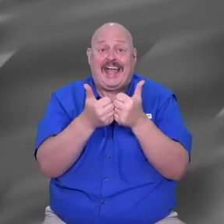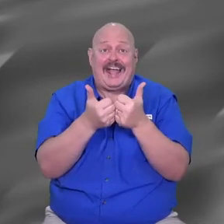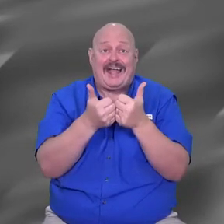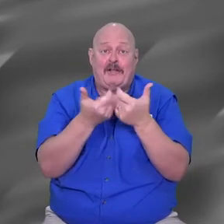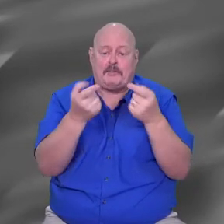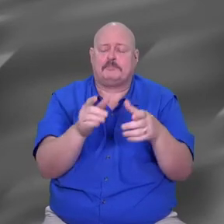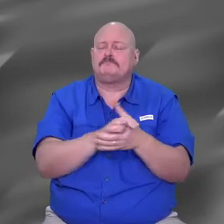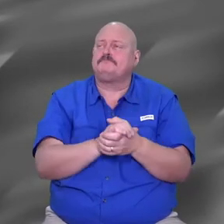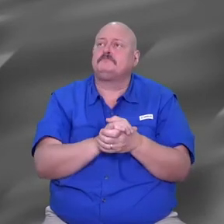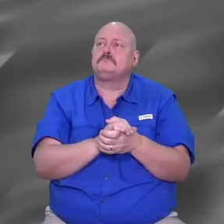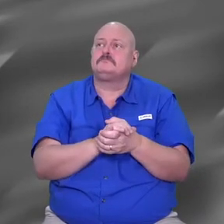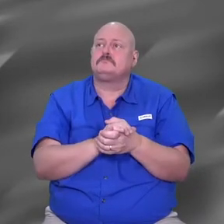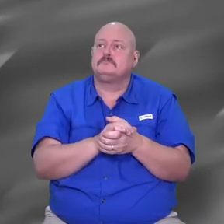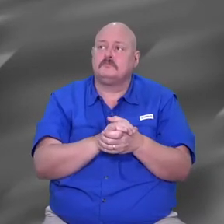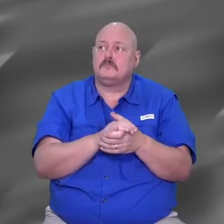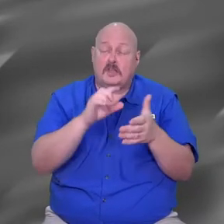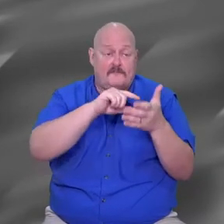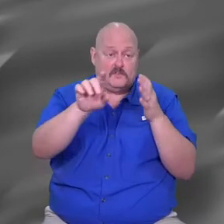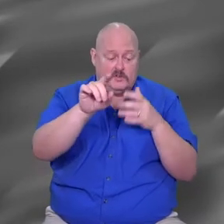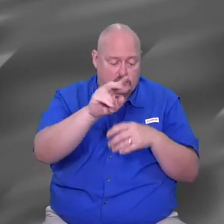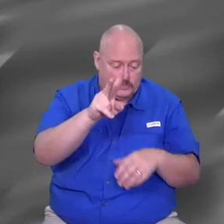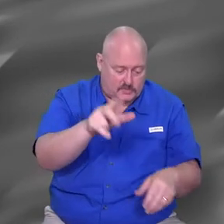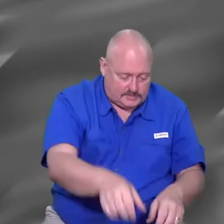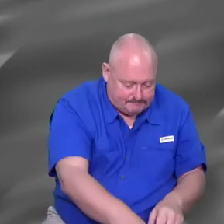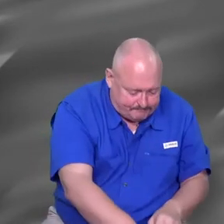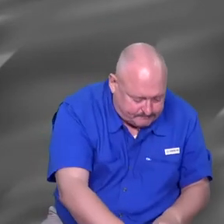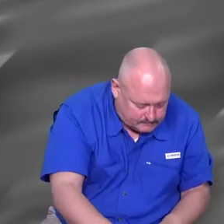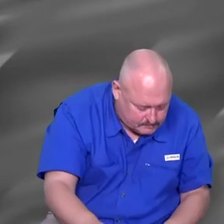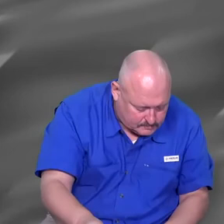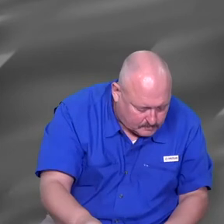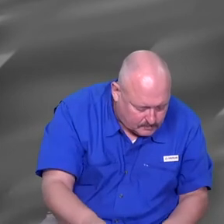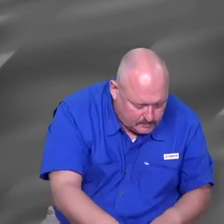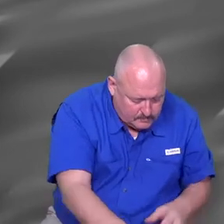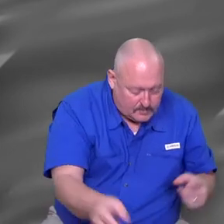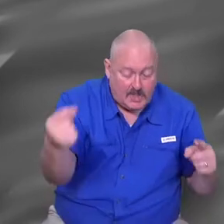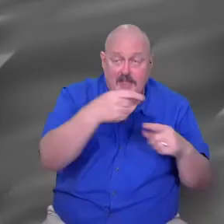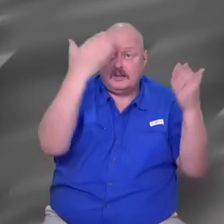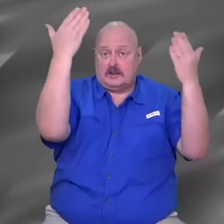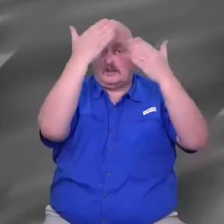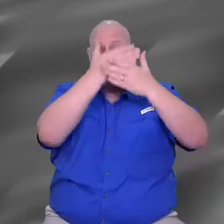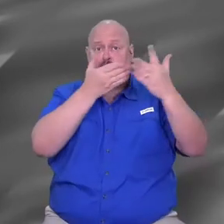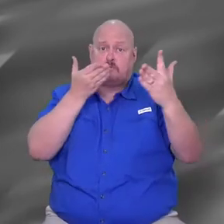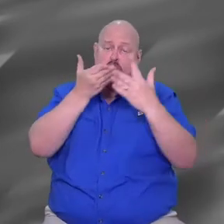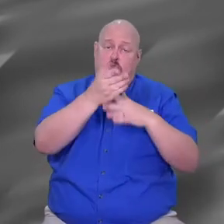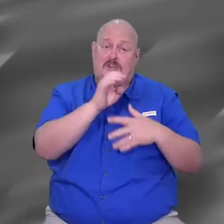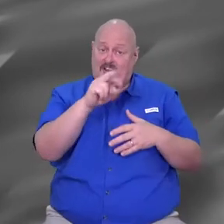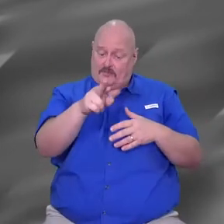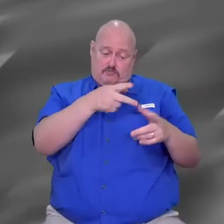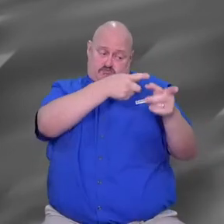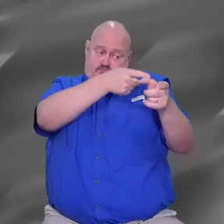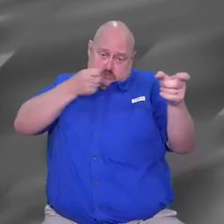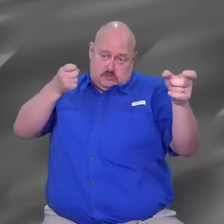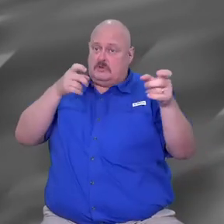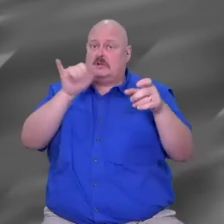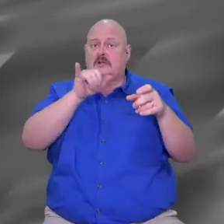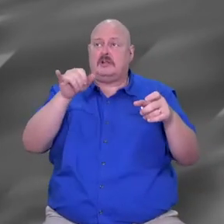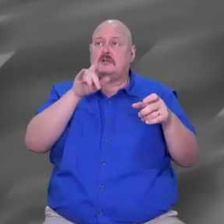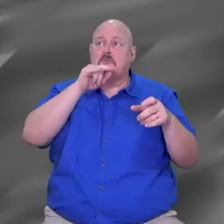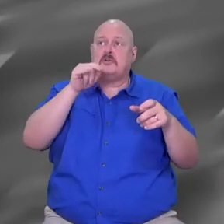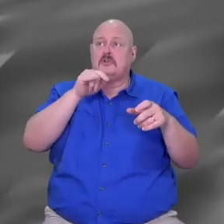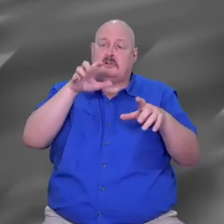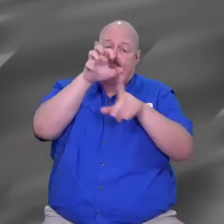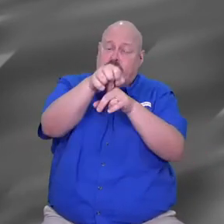out? Let's pick it back up in verse 23. Till a dart strike through his liver, as a bird hasteth to the snare